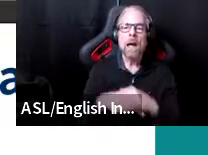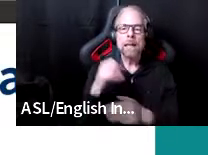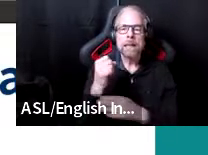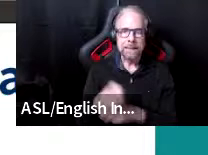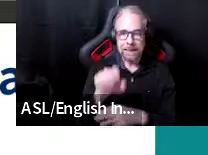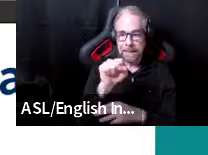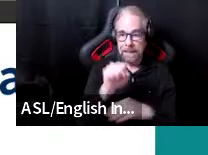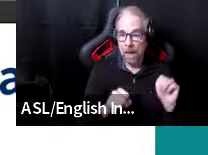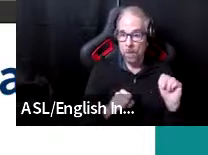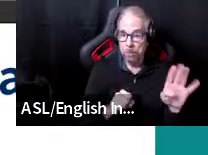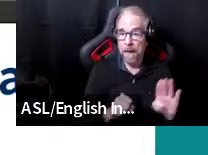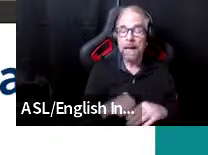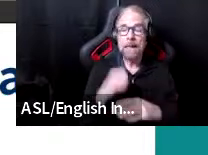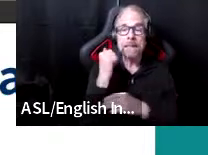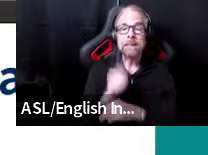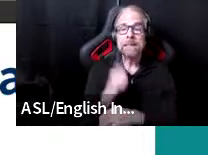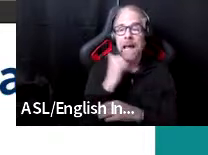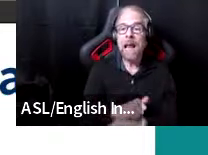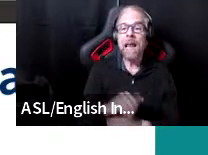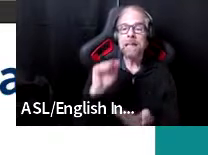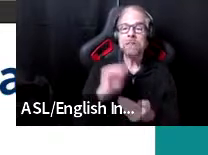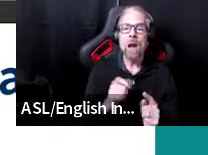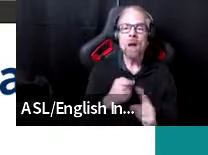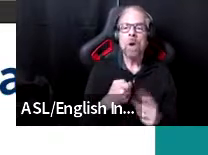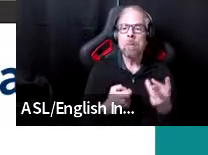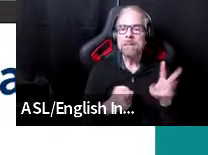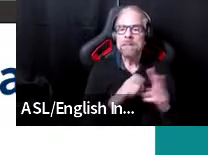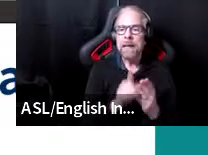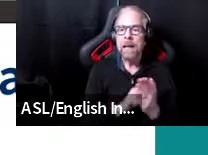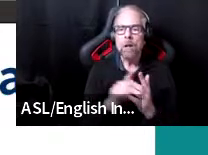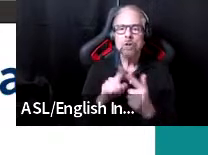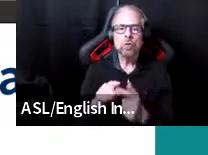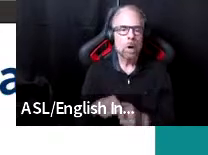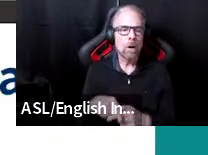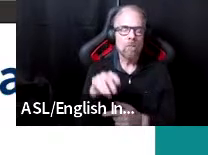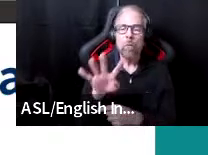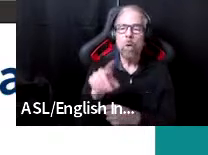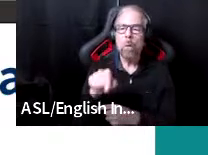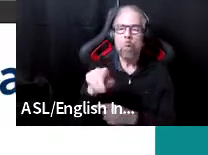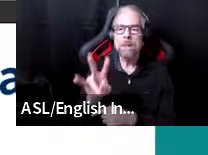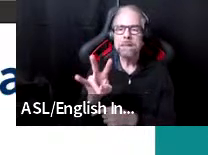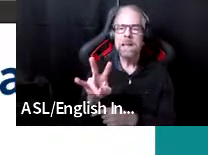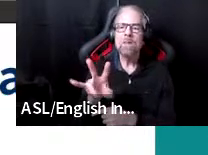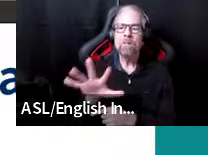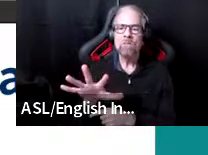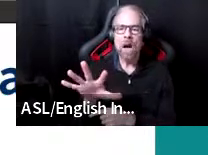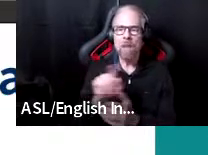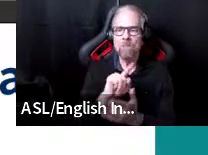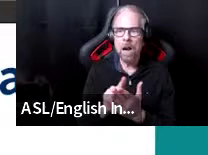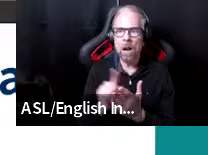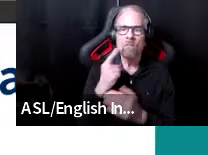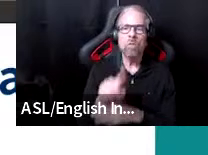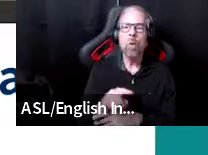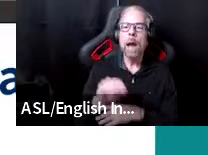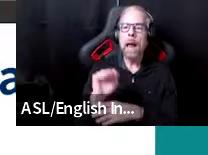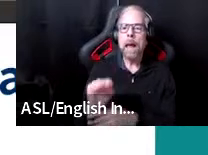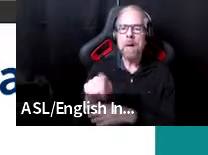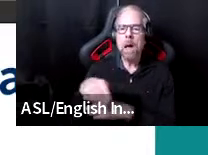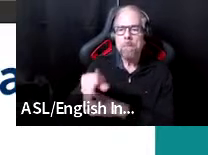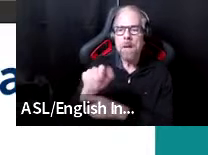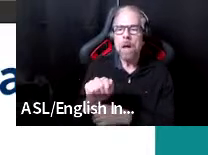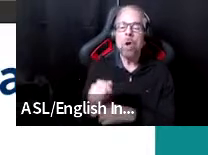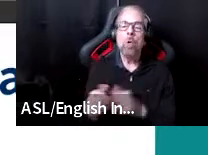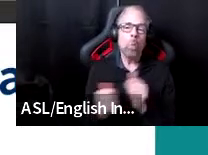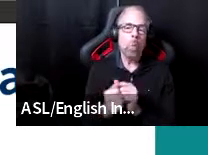reduced from 16 hours the no build to 4.5 or 4.75 hours for the MLPA with 1 aux or 2